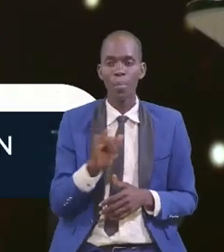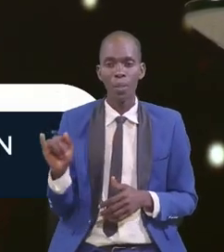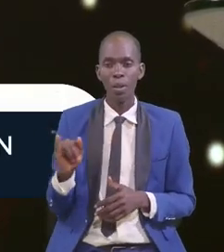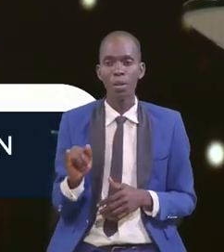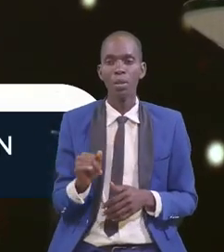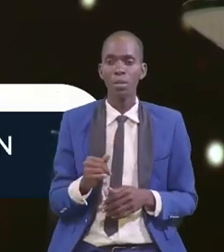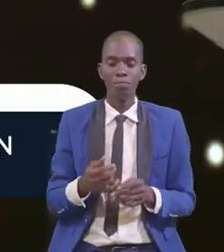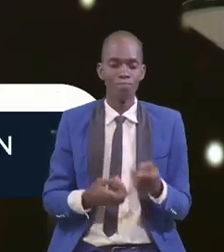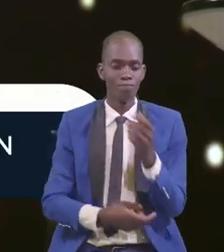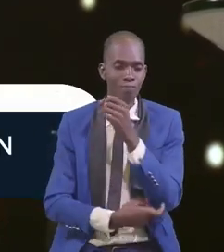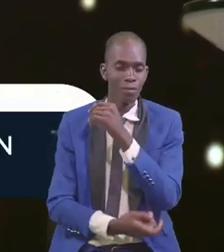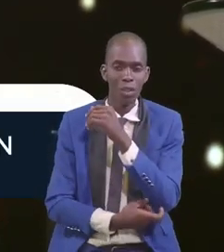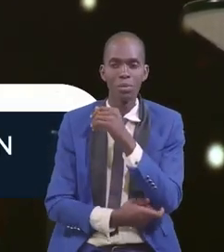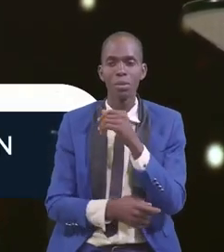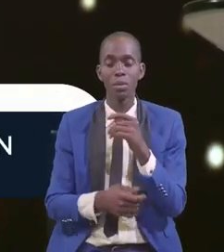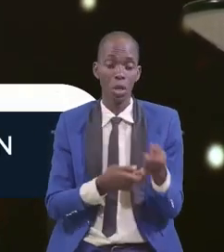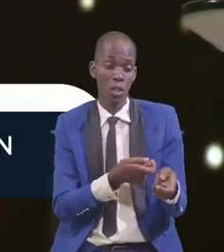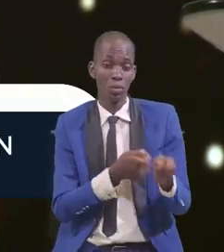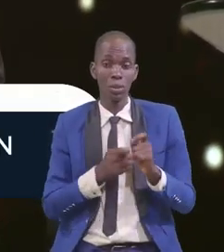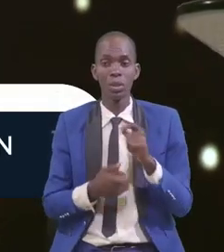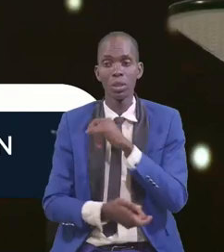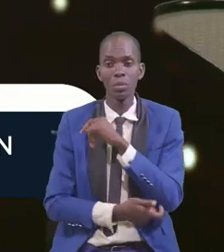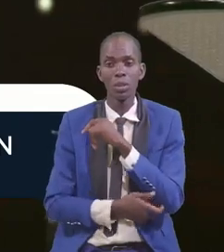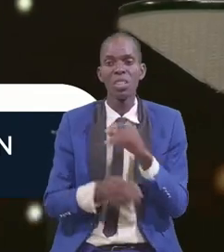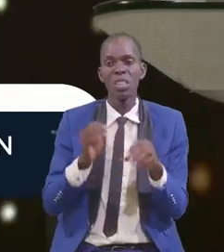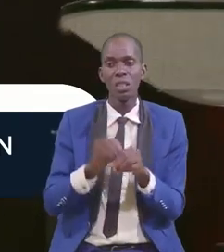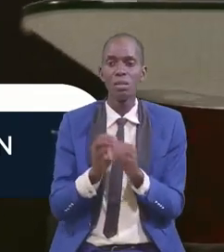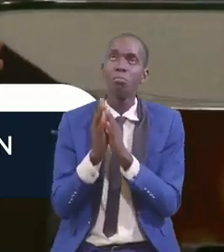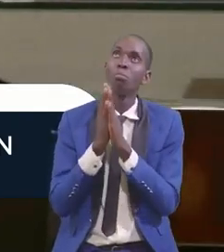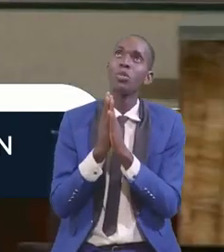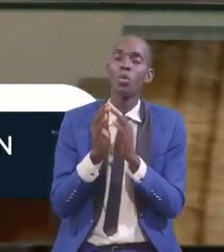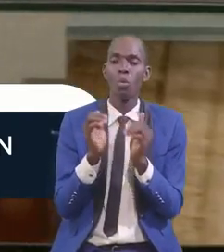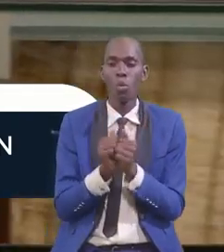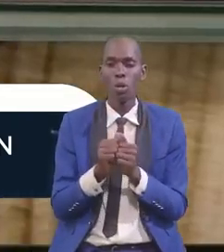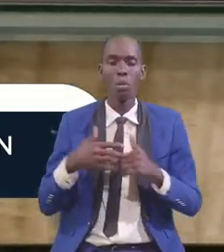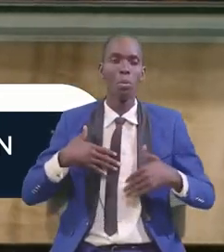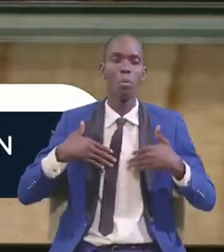appealing temptations in supplication with willingness.